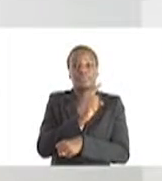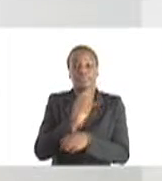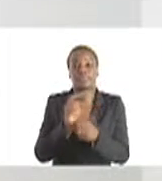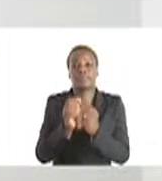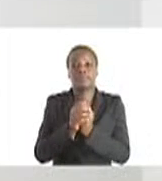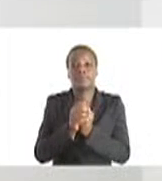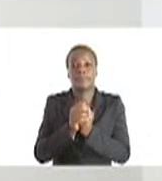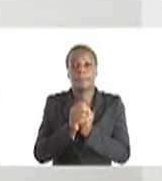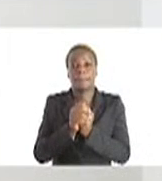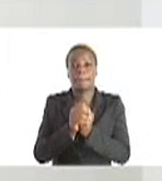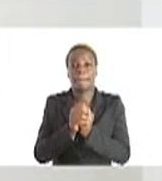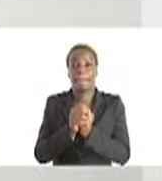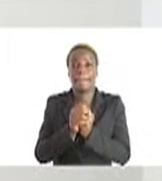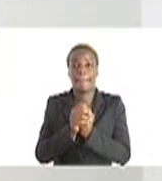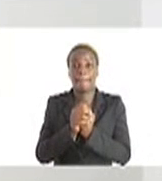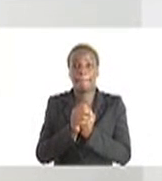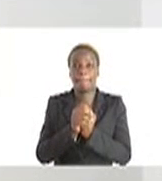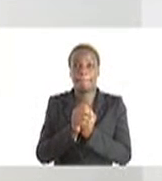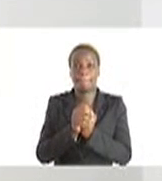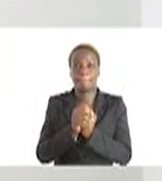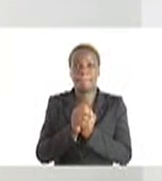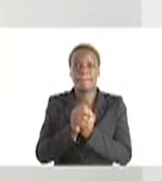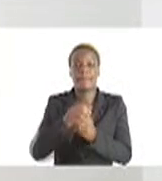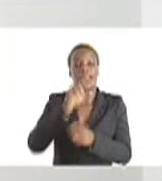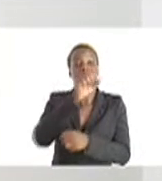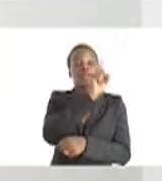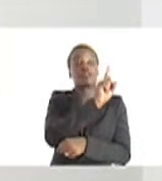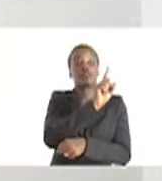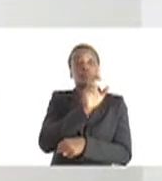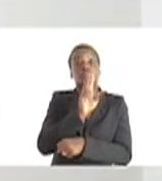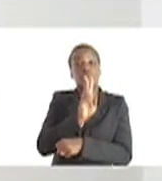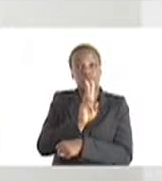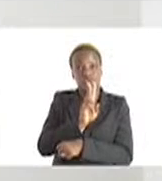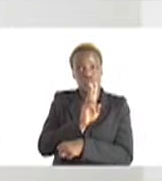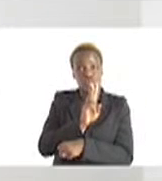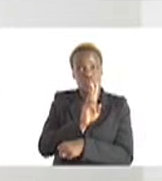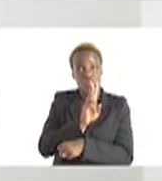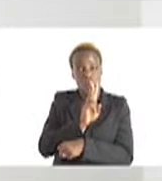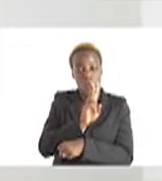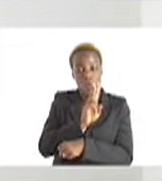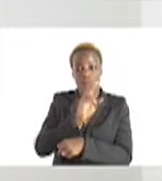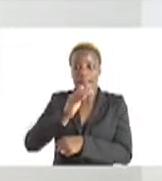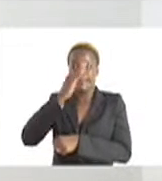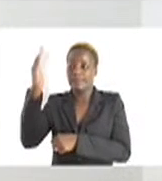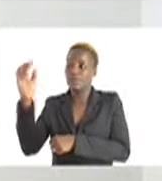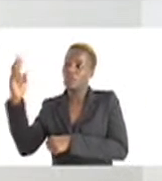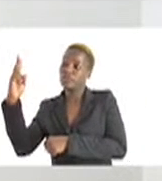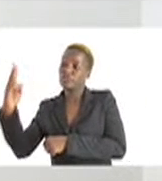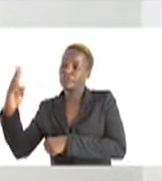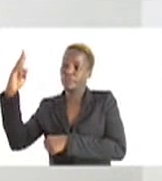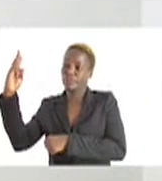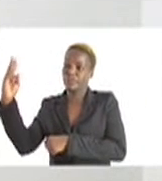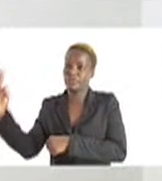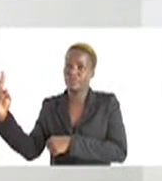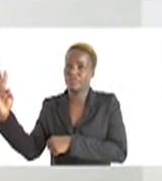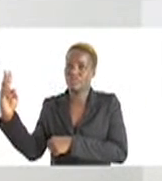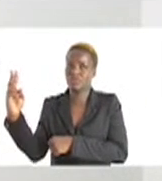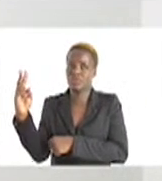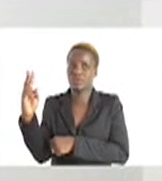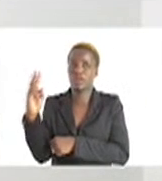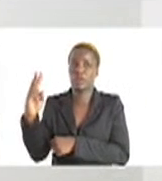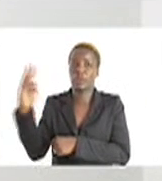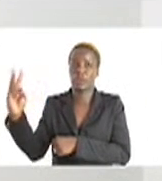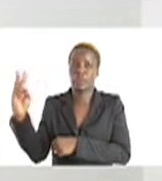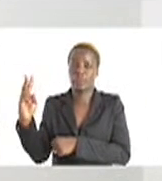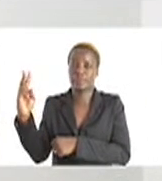let me just quickly write roughly a number here, a 12 and a 22. Now, how will we know